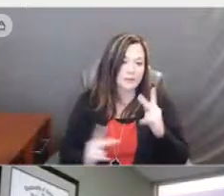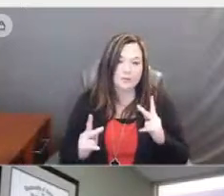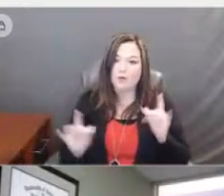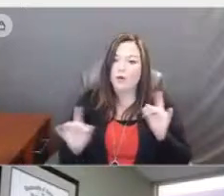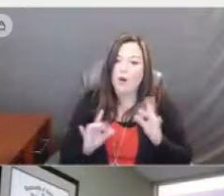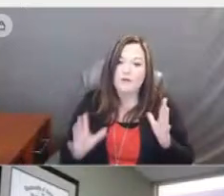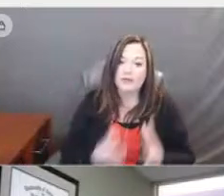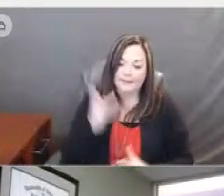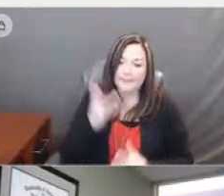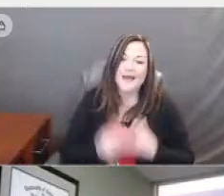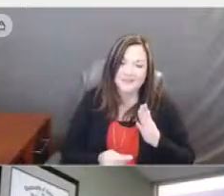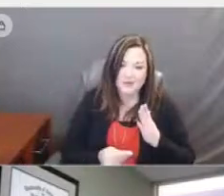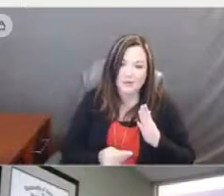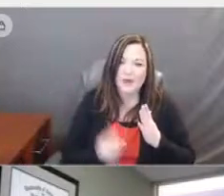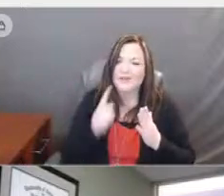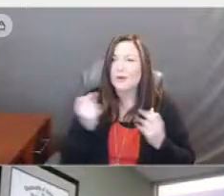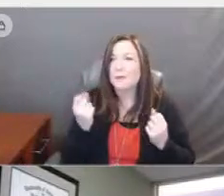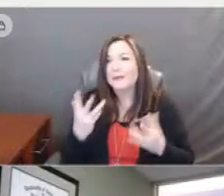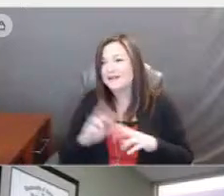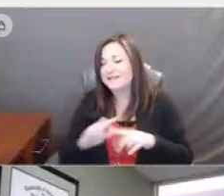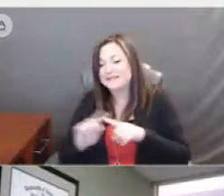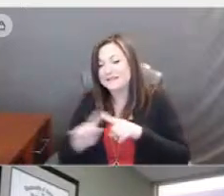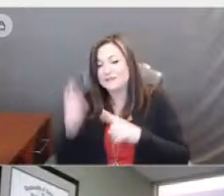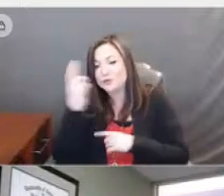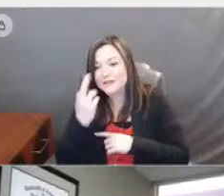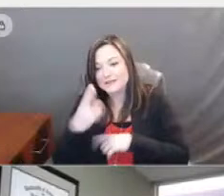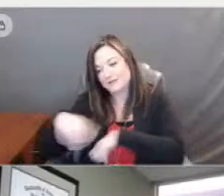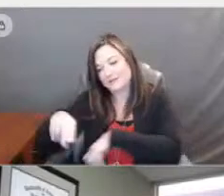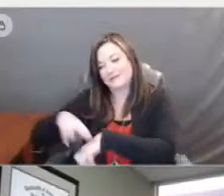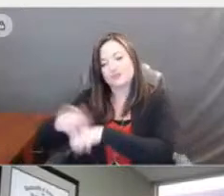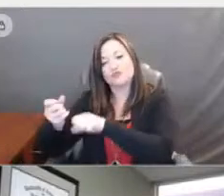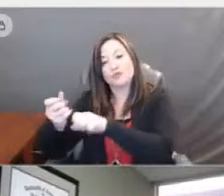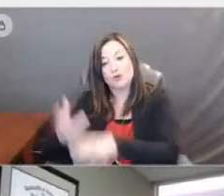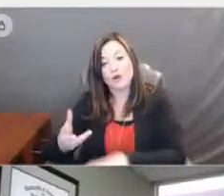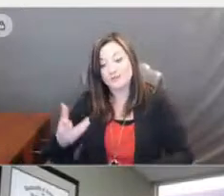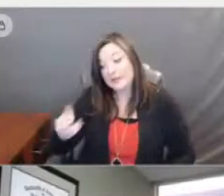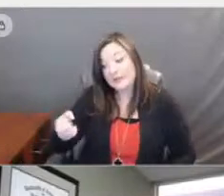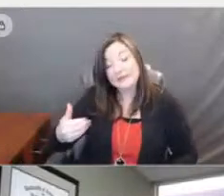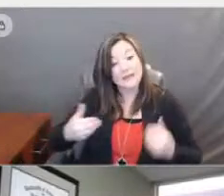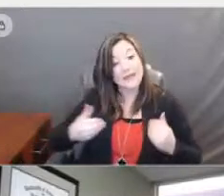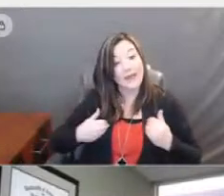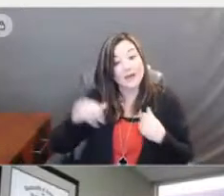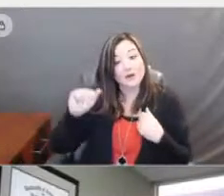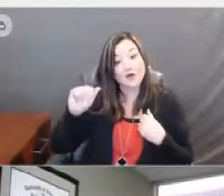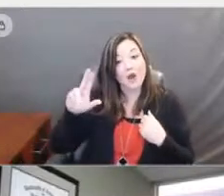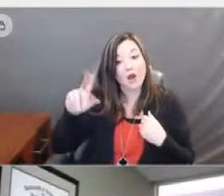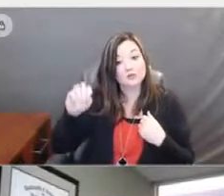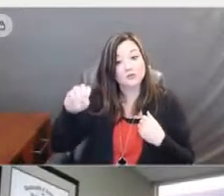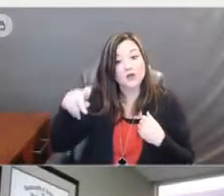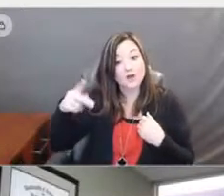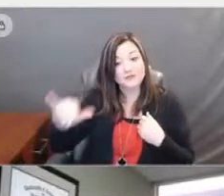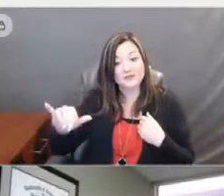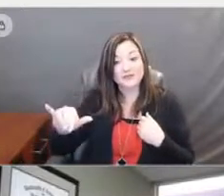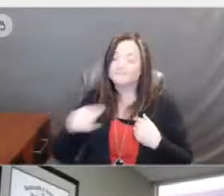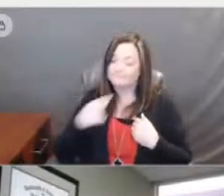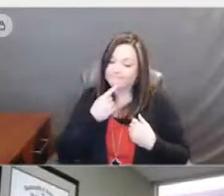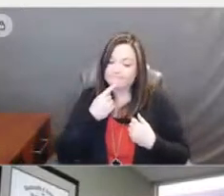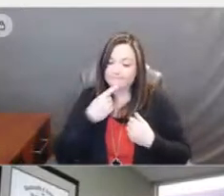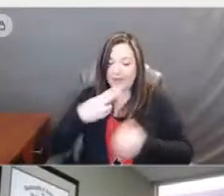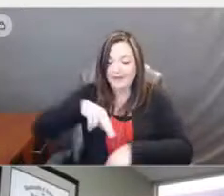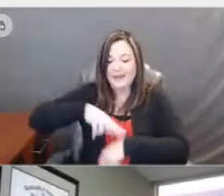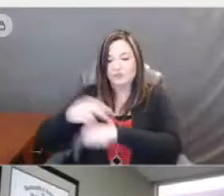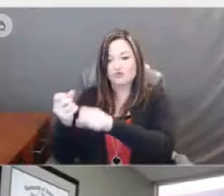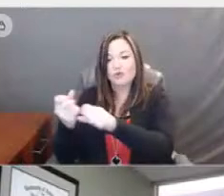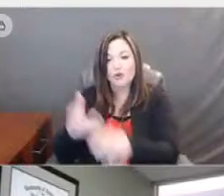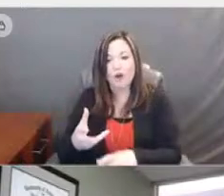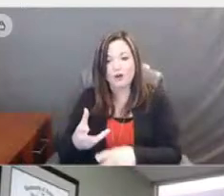away for various reasons, natural causes. He had an autopsy done, the medical examiner is saying it is natural causes that caused